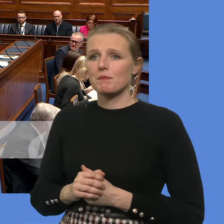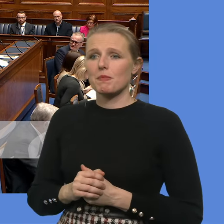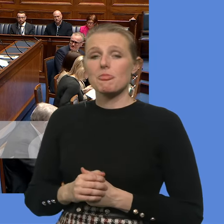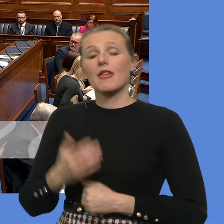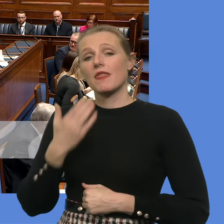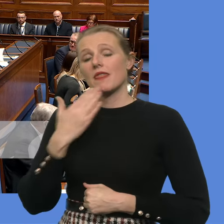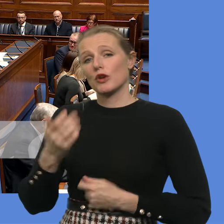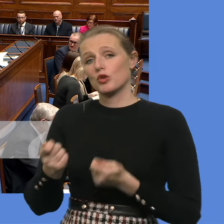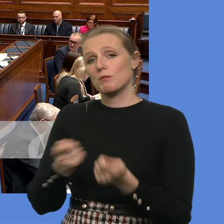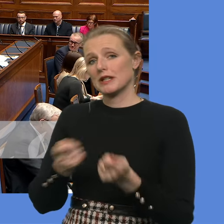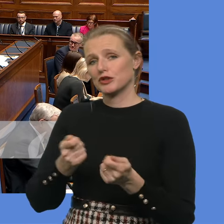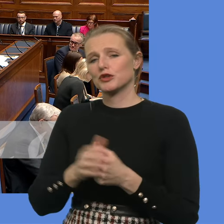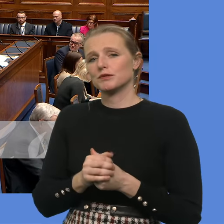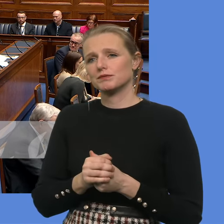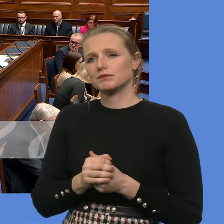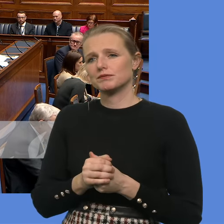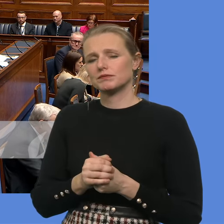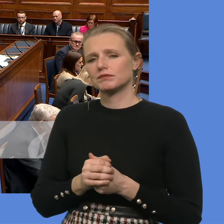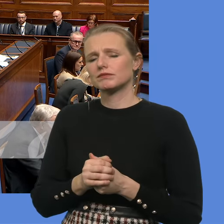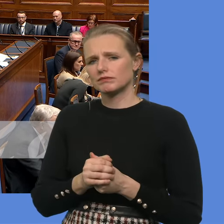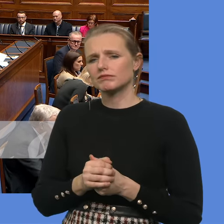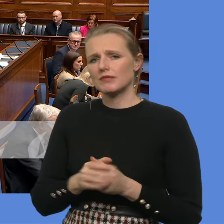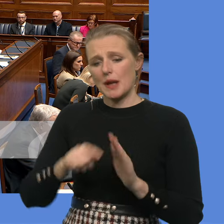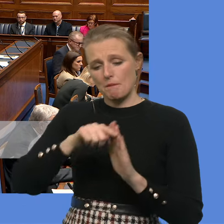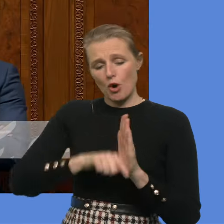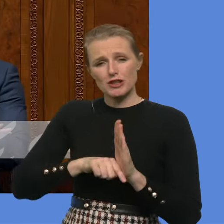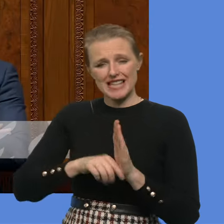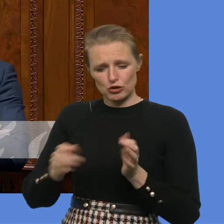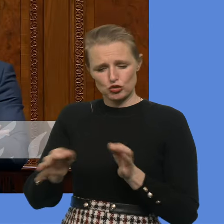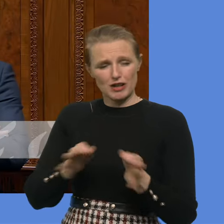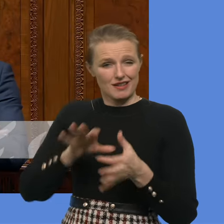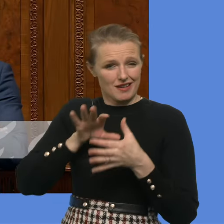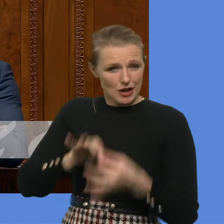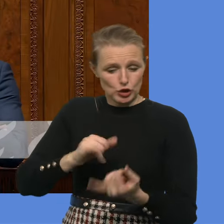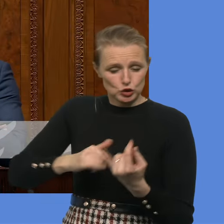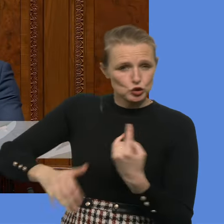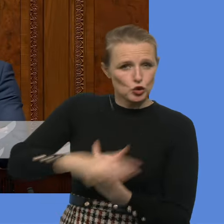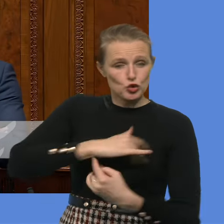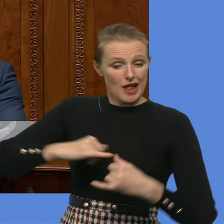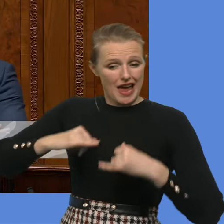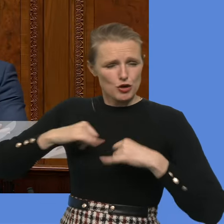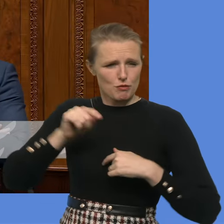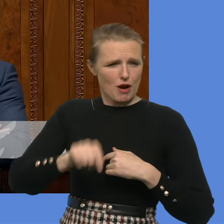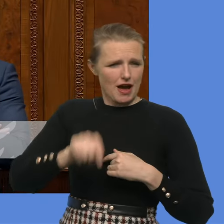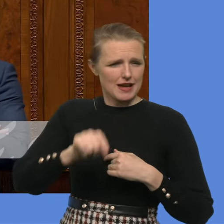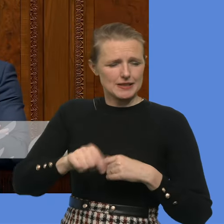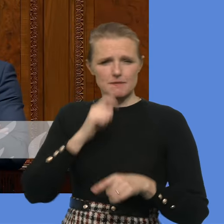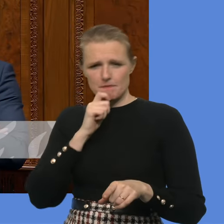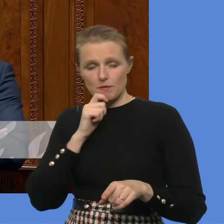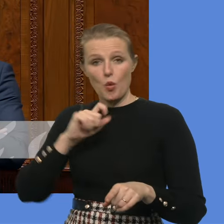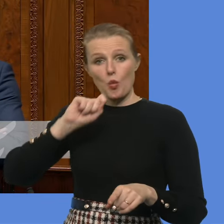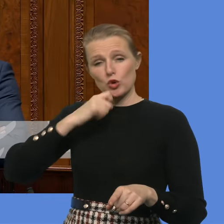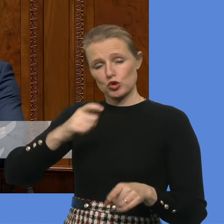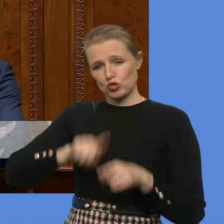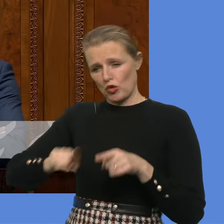Minister. Policy and strategy around social enterprise. Will you give greater consideration to stronger